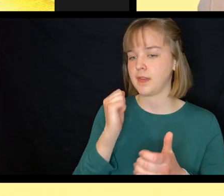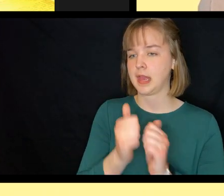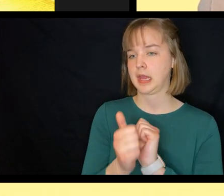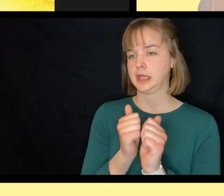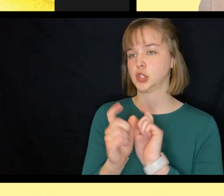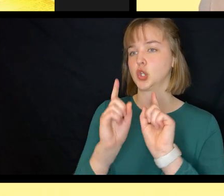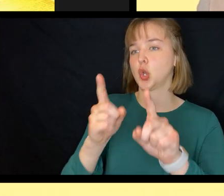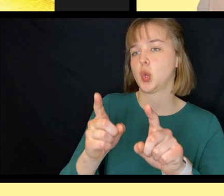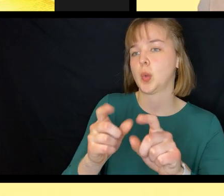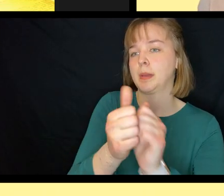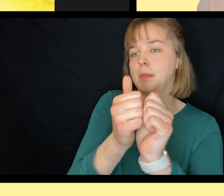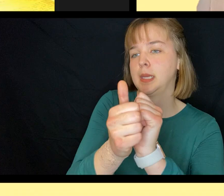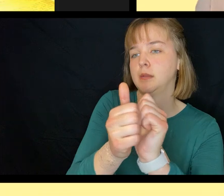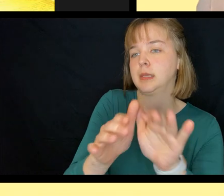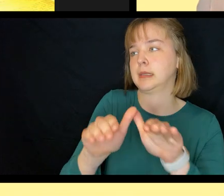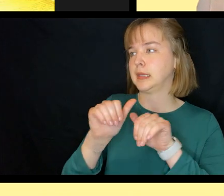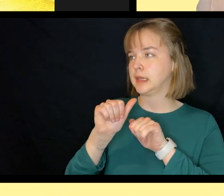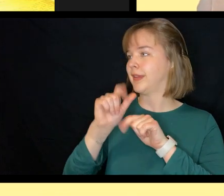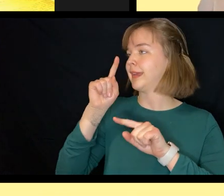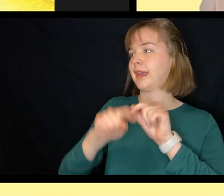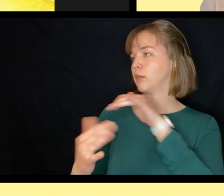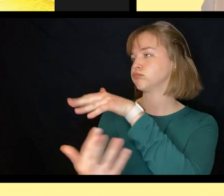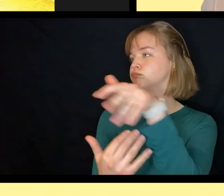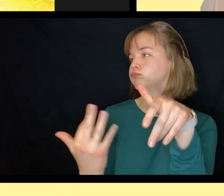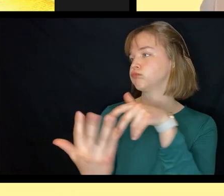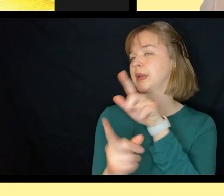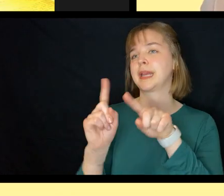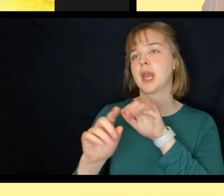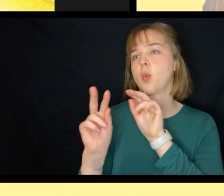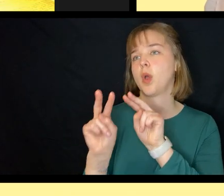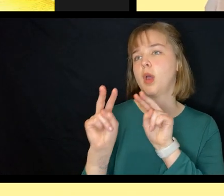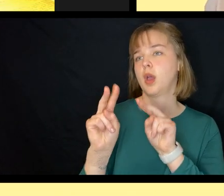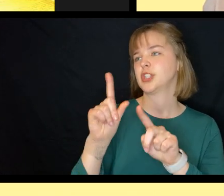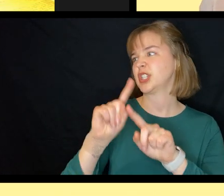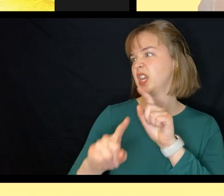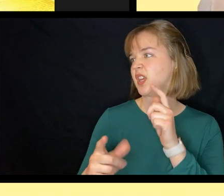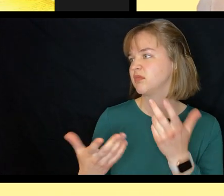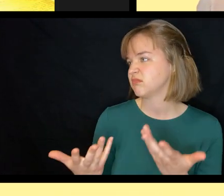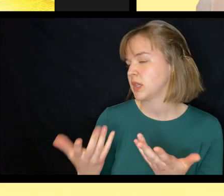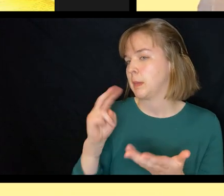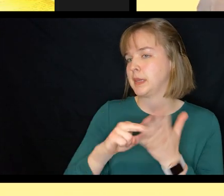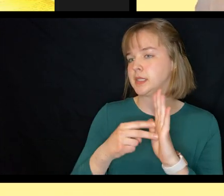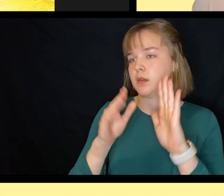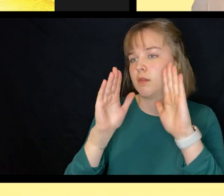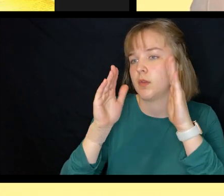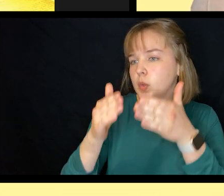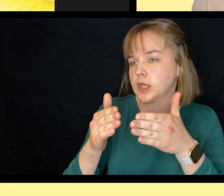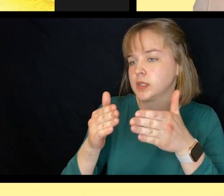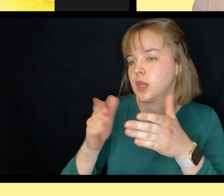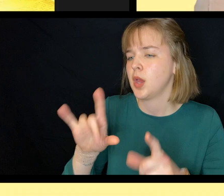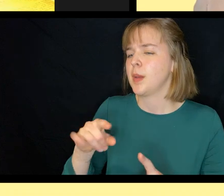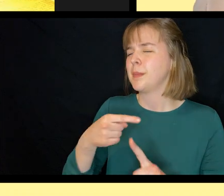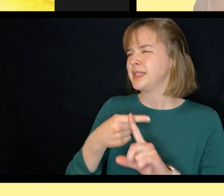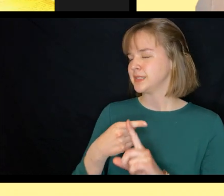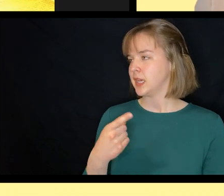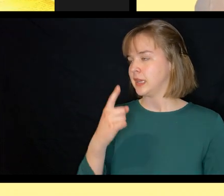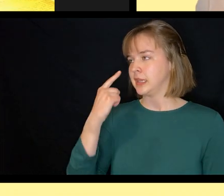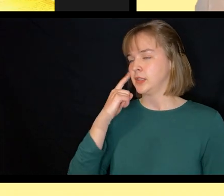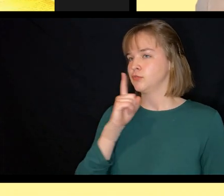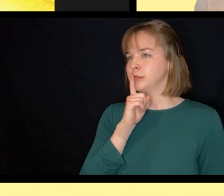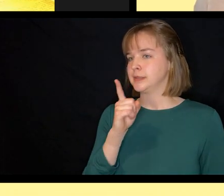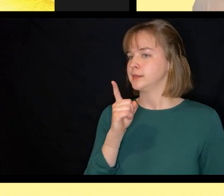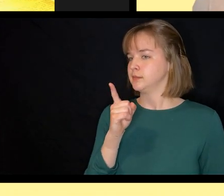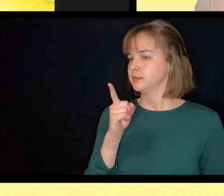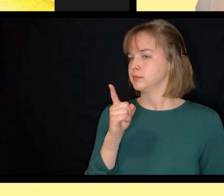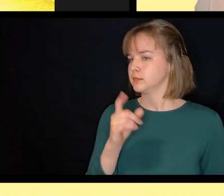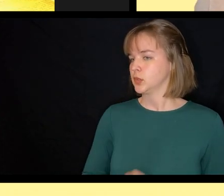compete, probably don't stick around because COVID things. But I don't know. And I also just think the focus that these athletes have had, like it's during